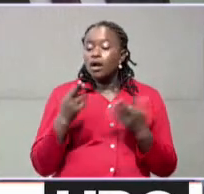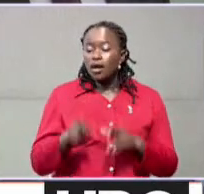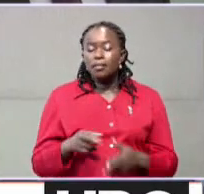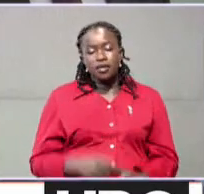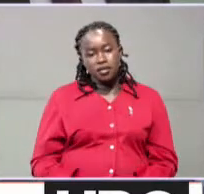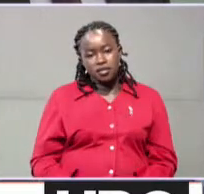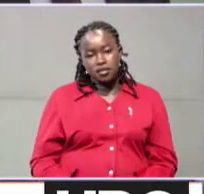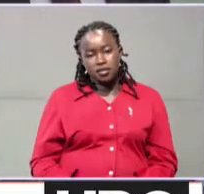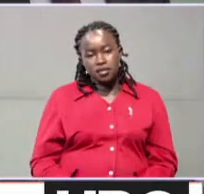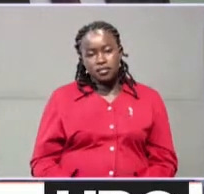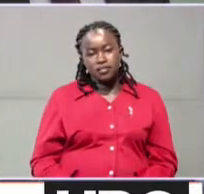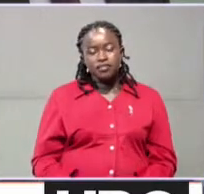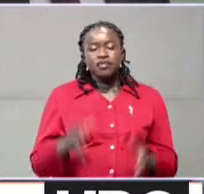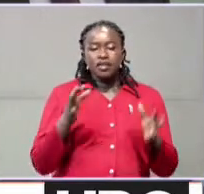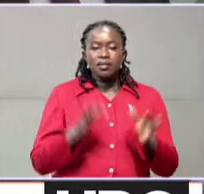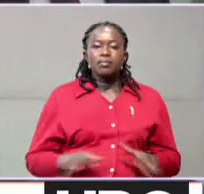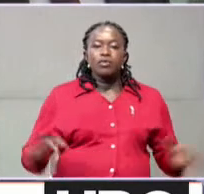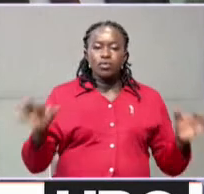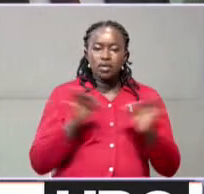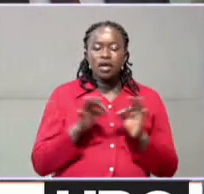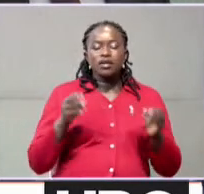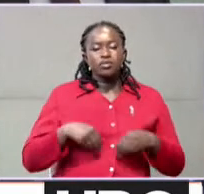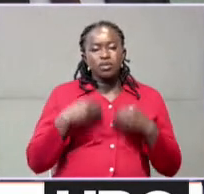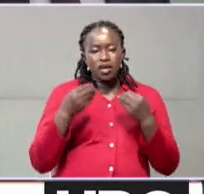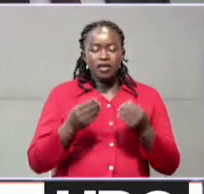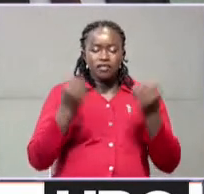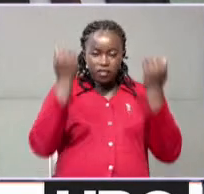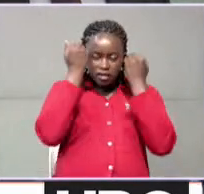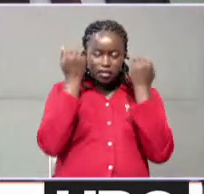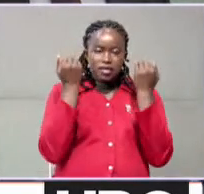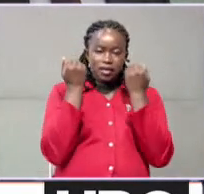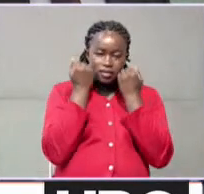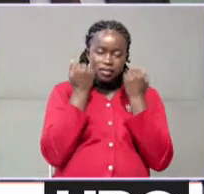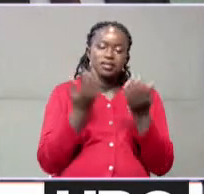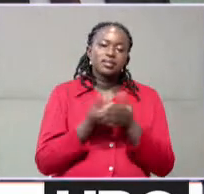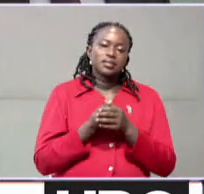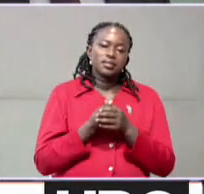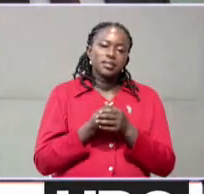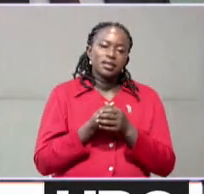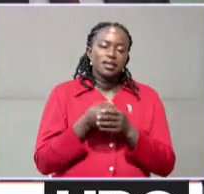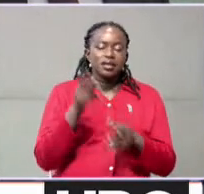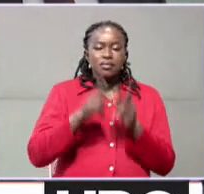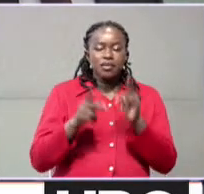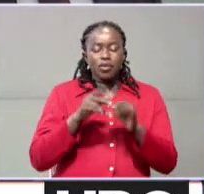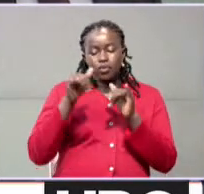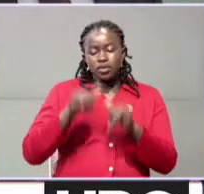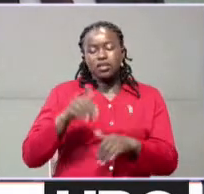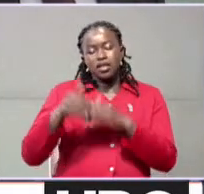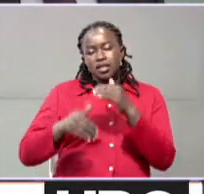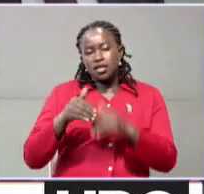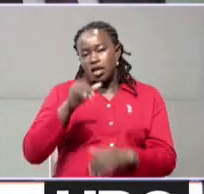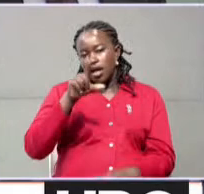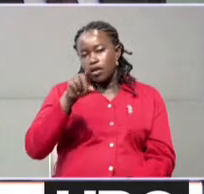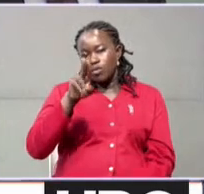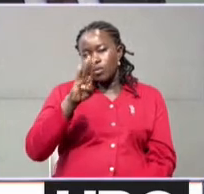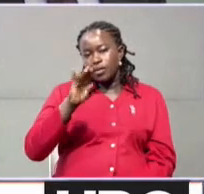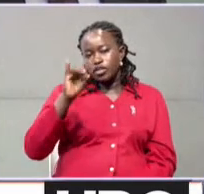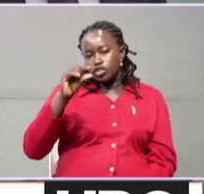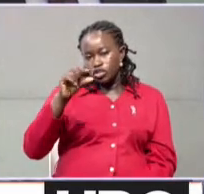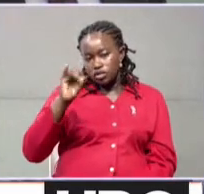justice should be dispensed to these people that are living along with that rubiji channel